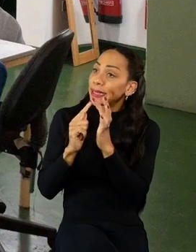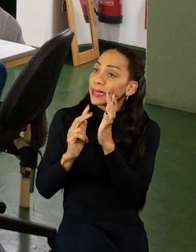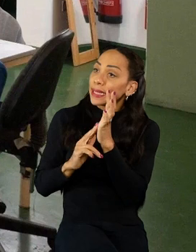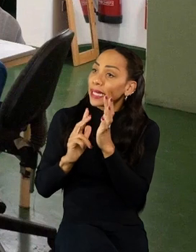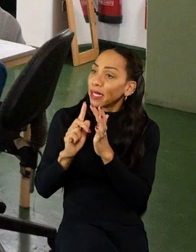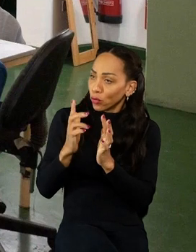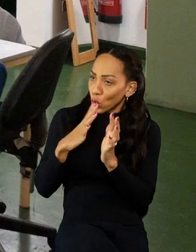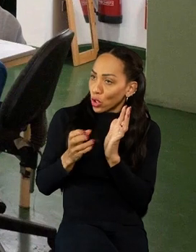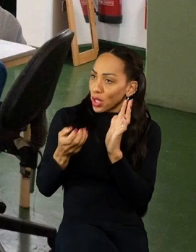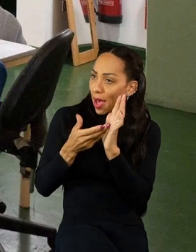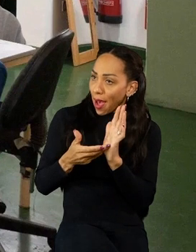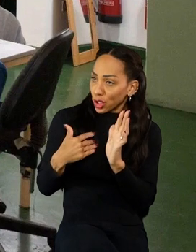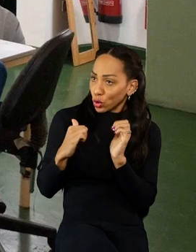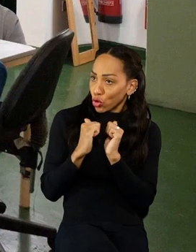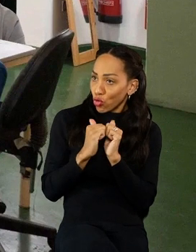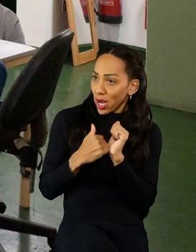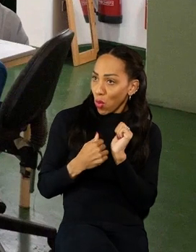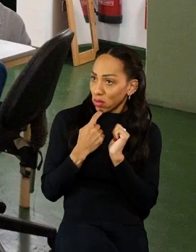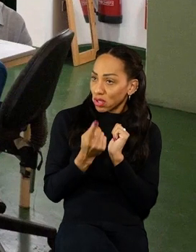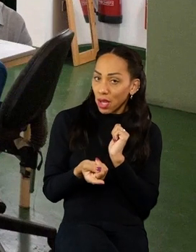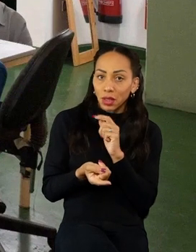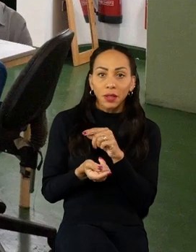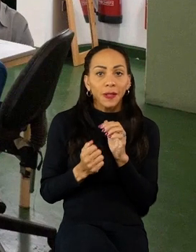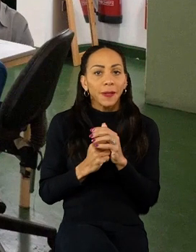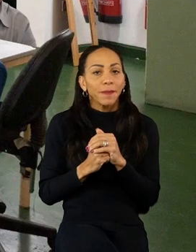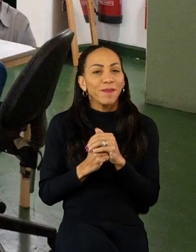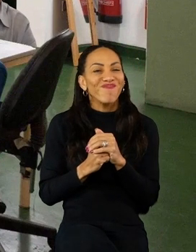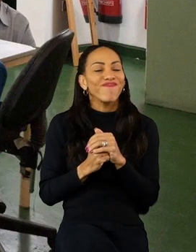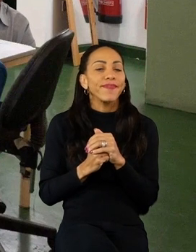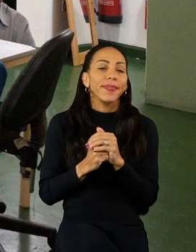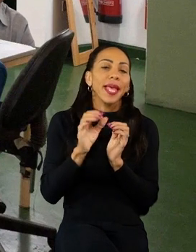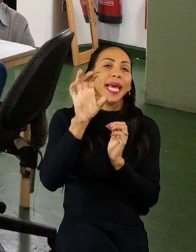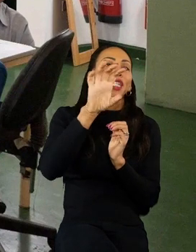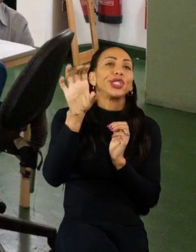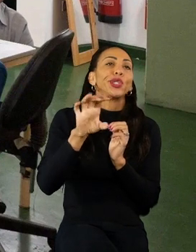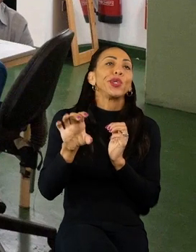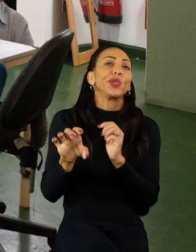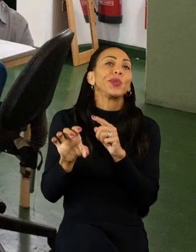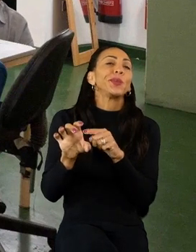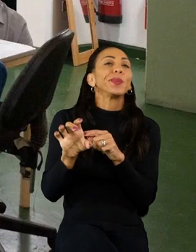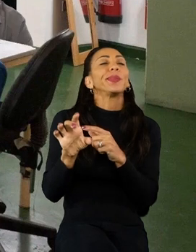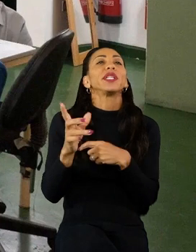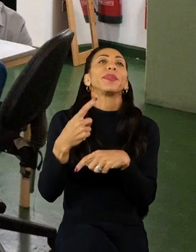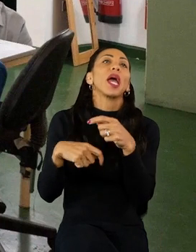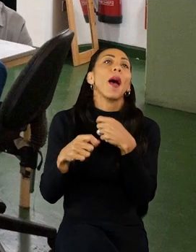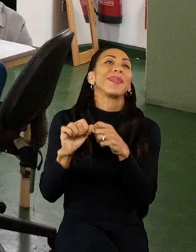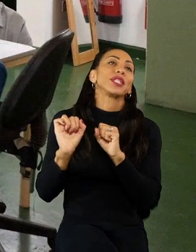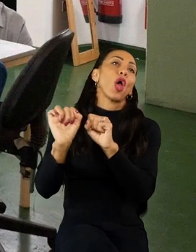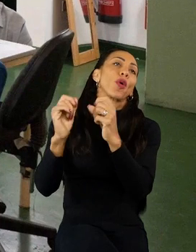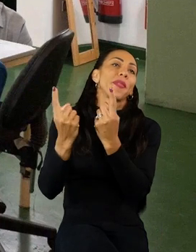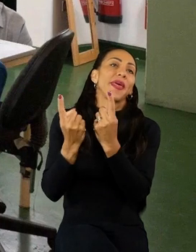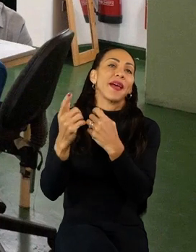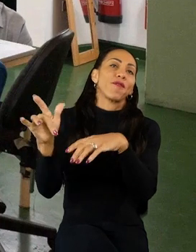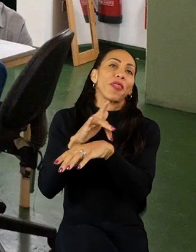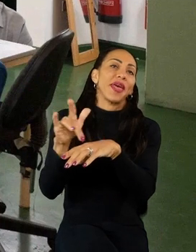you want to add anything to that, Steve? Do you think that's fair to say, or were there other? Yeah, I mean, I think Zoom became a kind of medium of its own